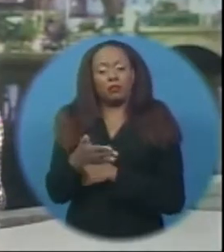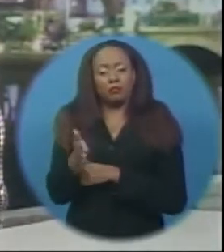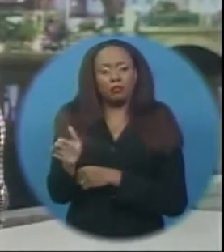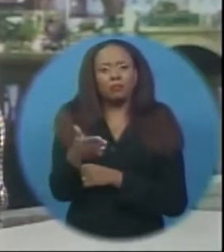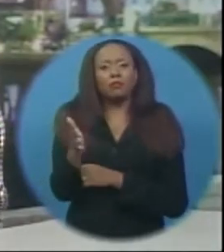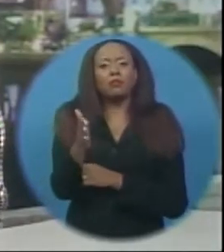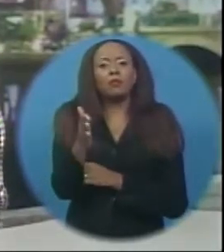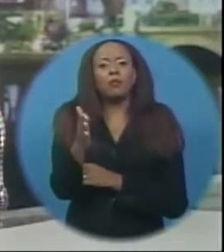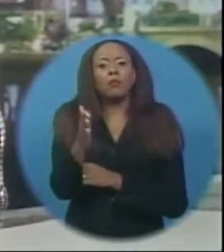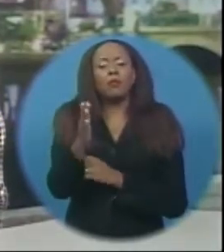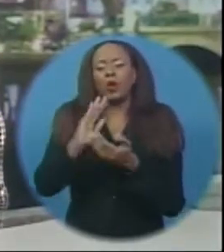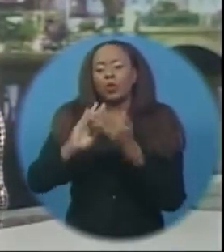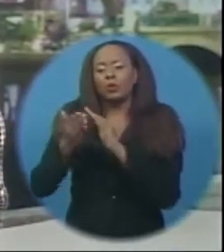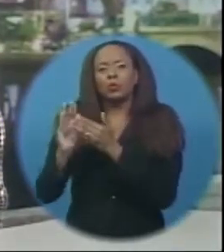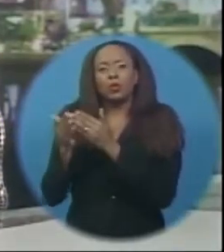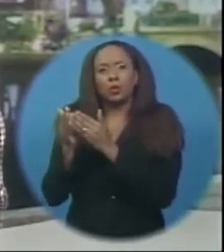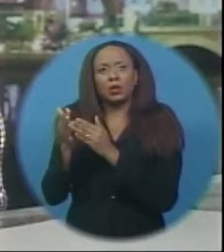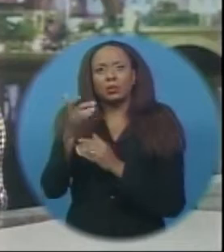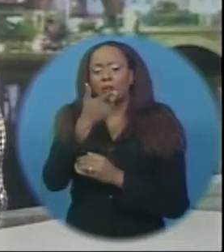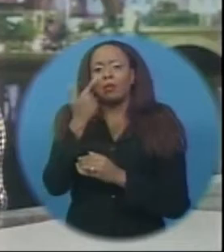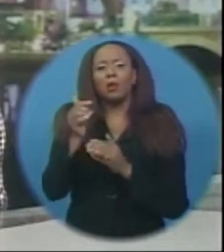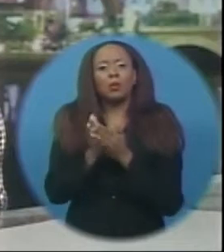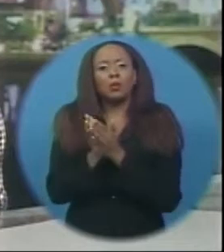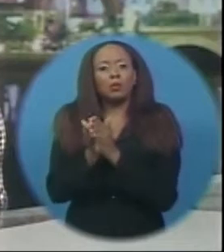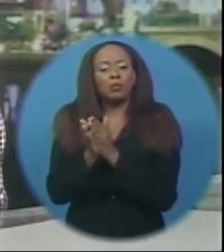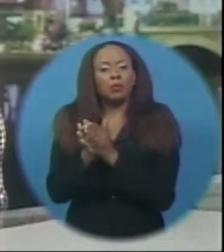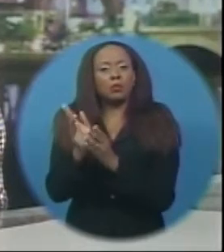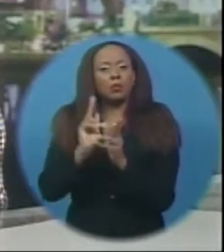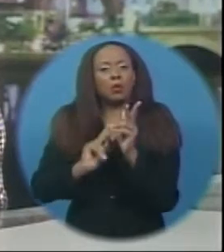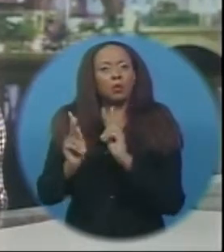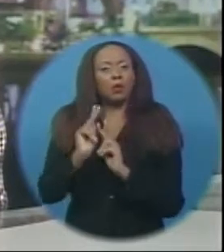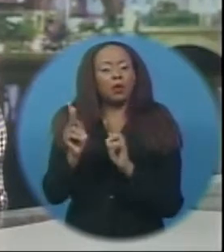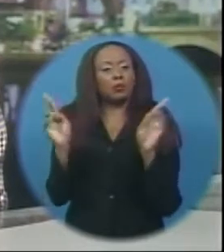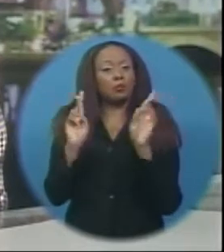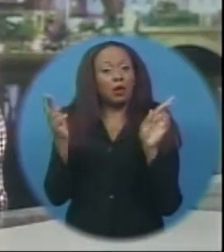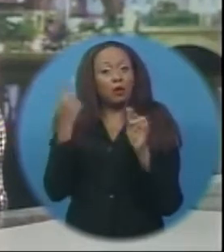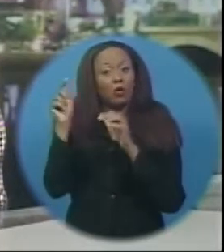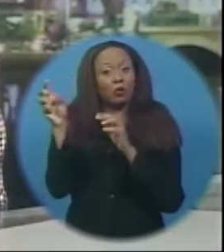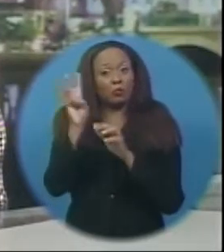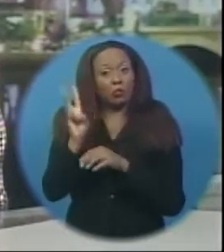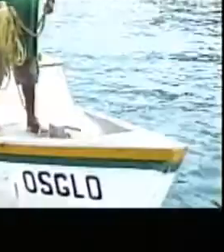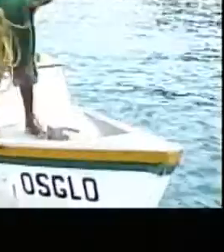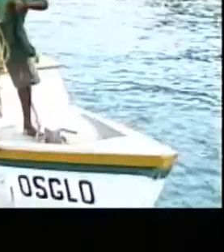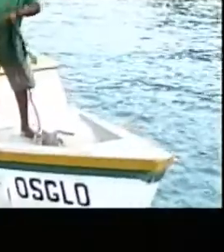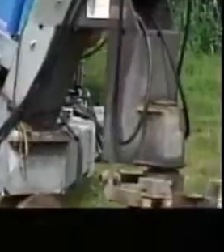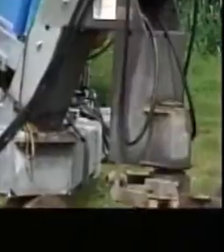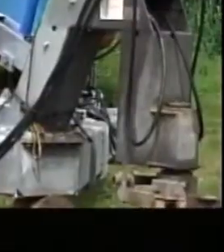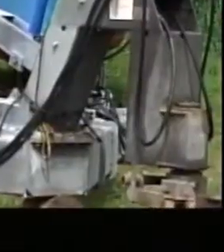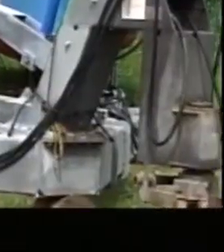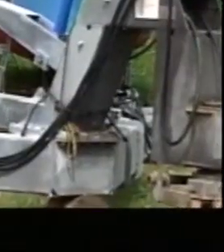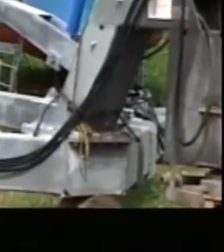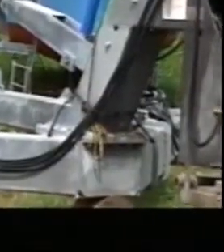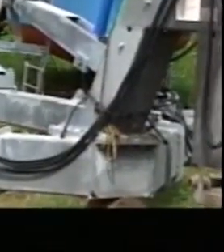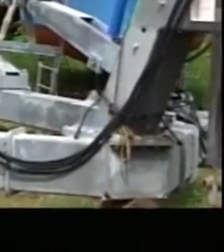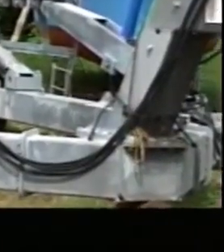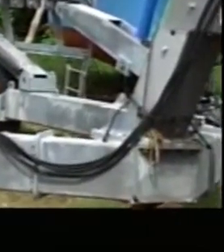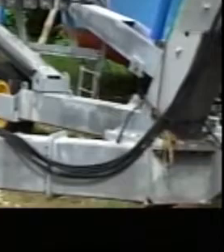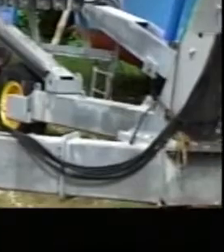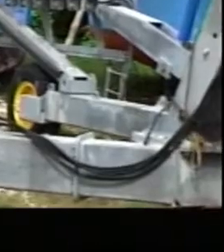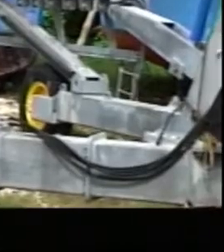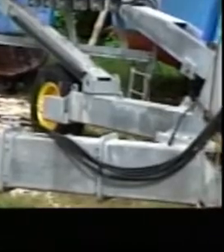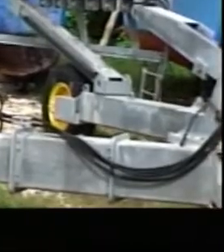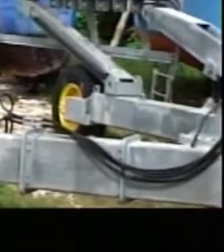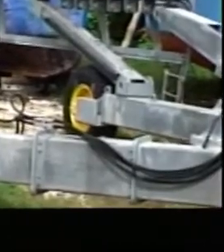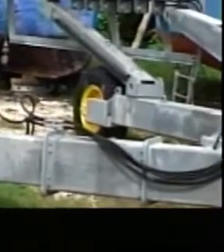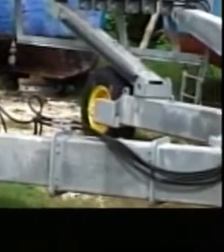island as the boat owners prepare for the impending weather. Some boat owners around the island moved